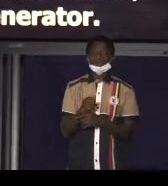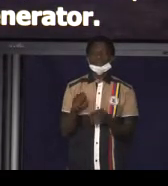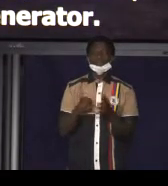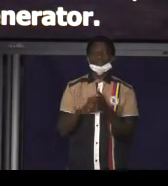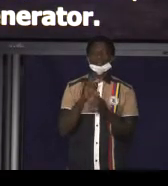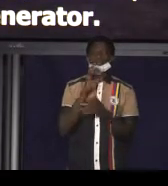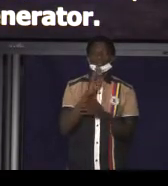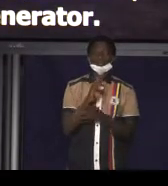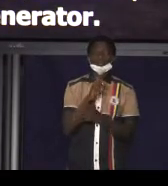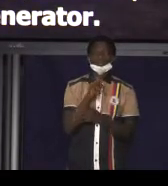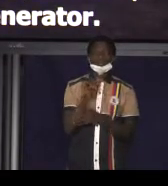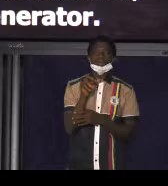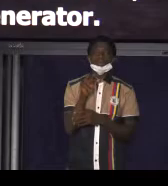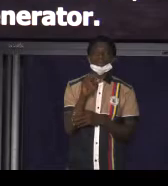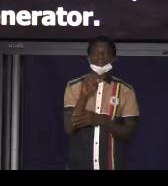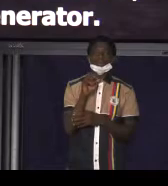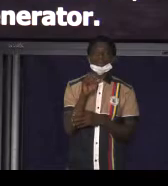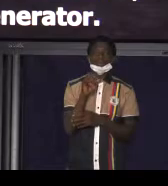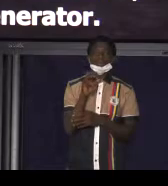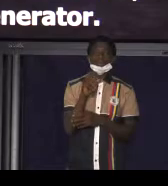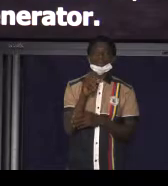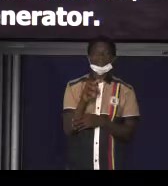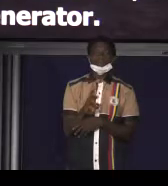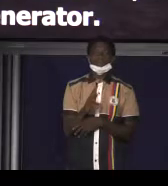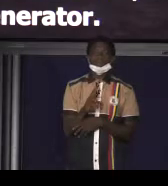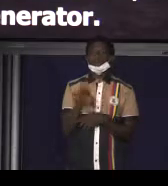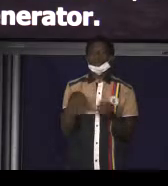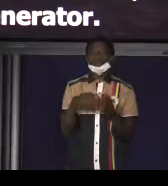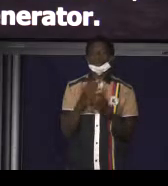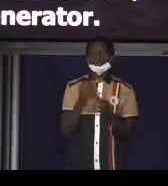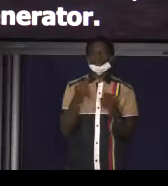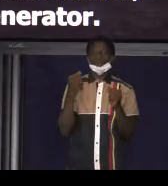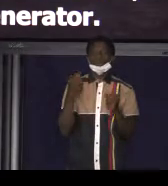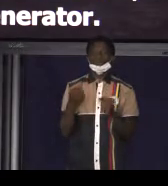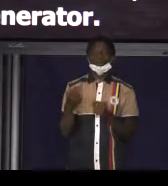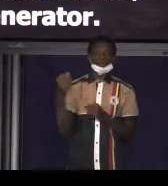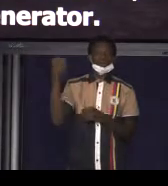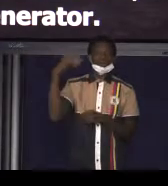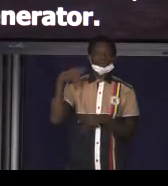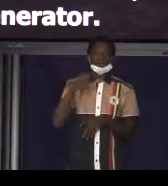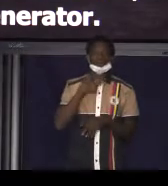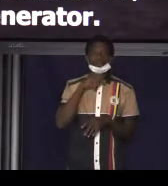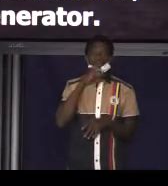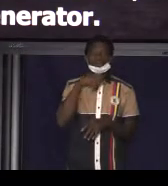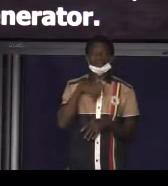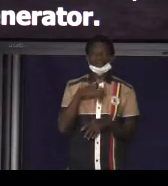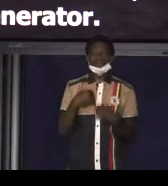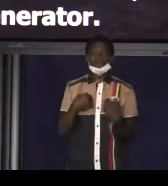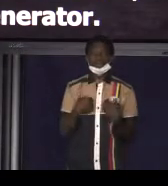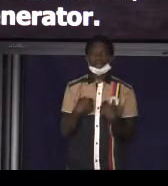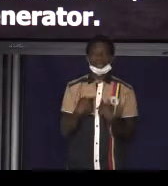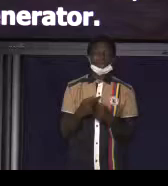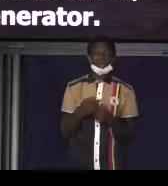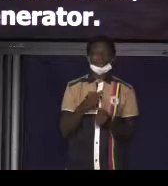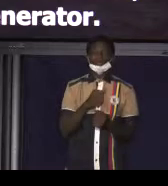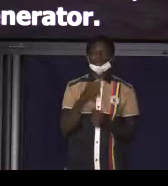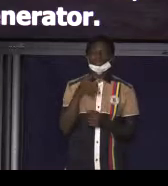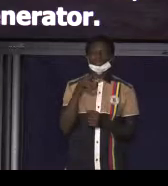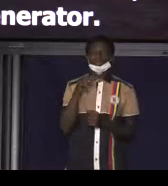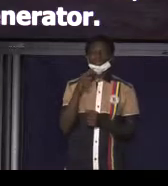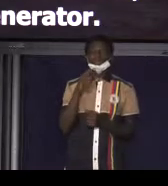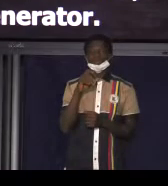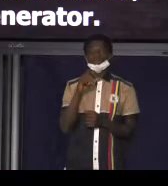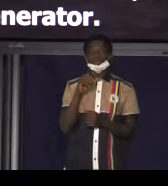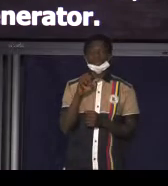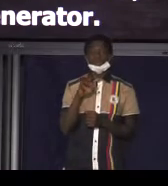the transformer, you know, all the supply, your power supply, you must have a transformer maybe in your street or that